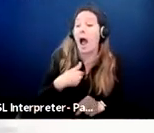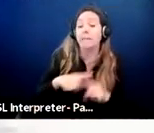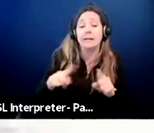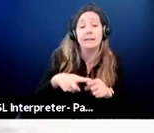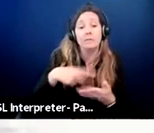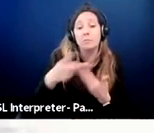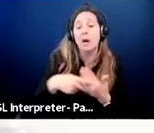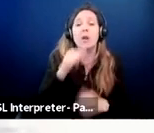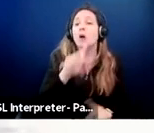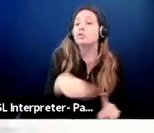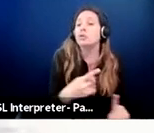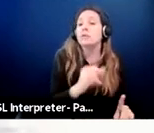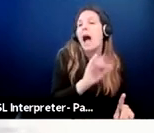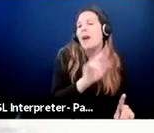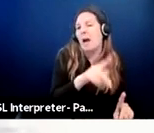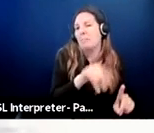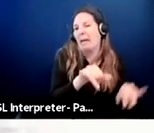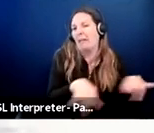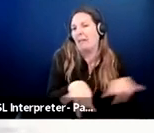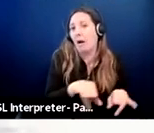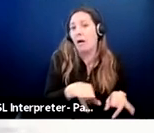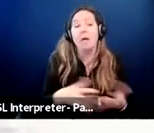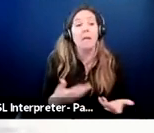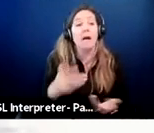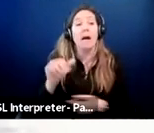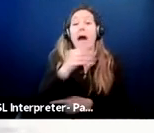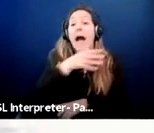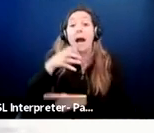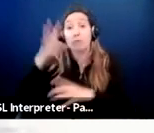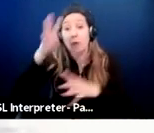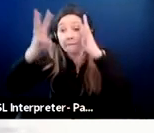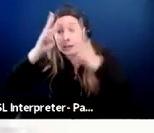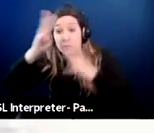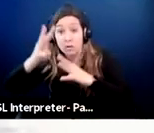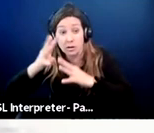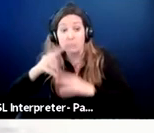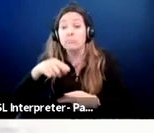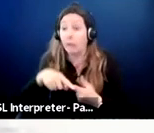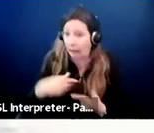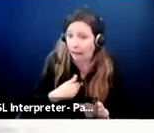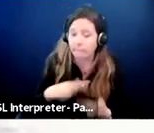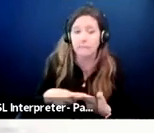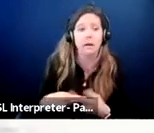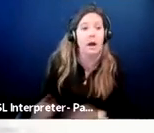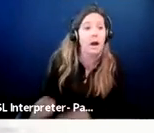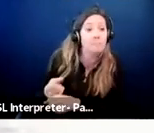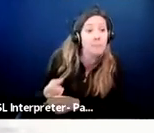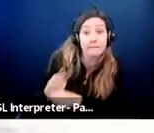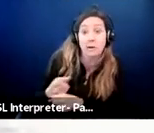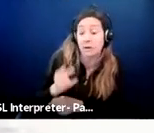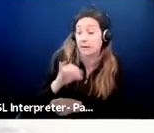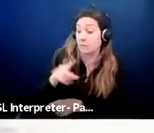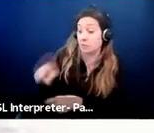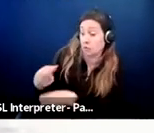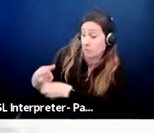one such as IRAP. But if you're in the agri innovation world, there's a lot of funding available there. Manufacturing, again, you know, if you're specifically just doing manufacturing, there's